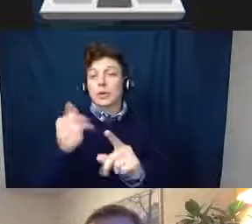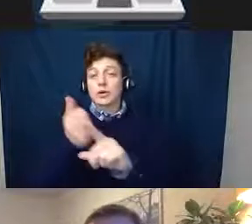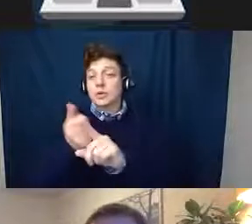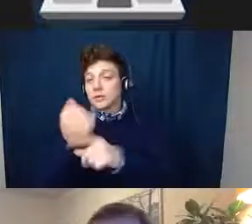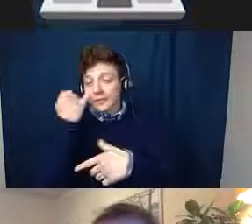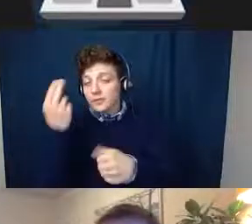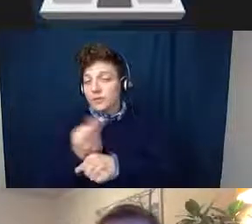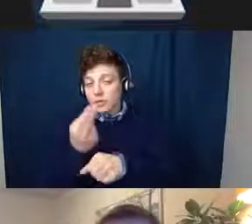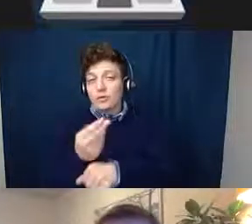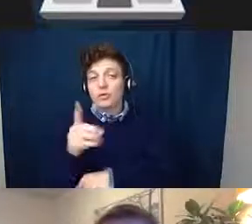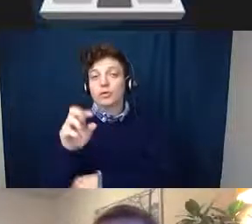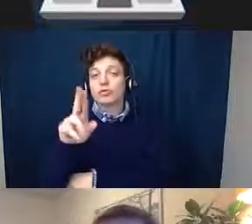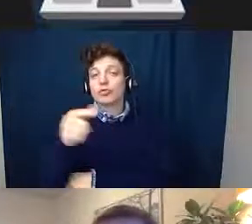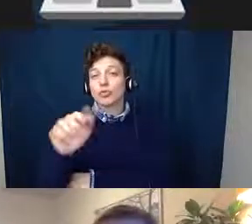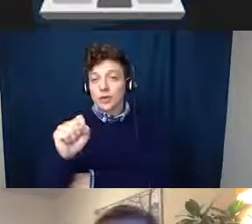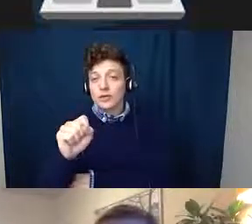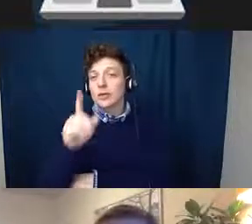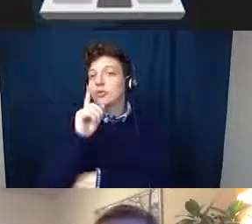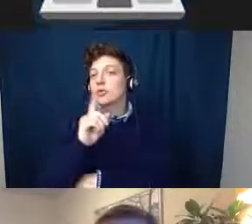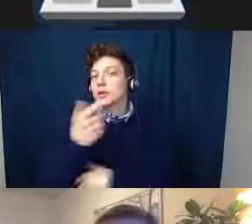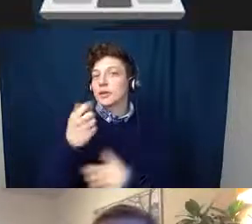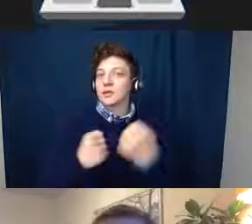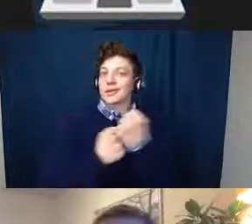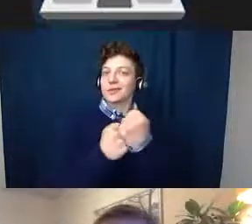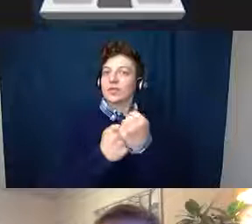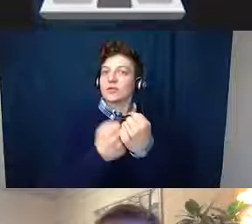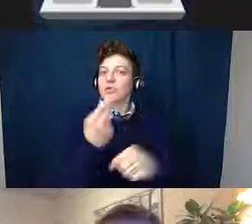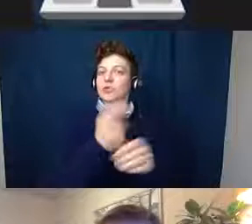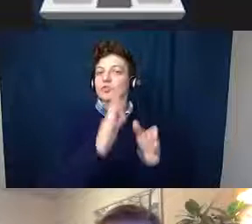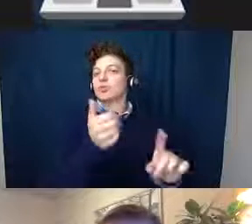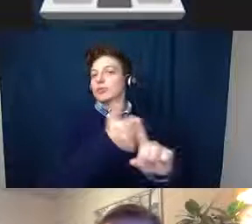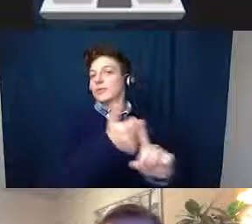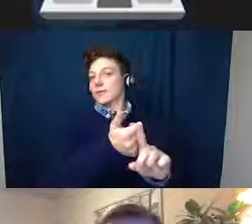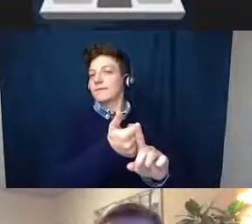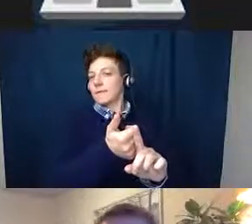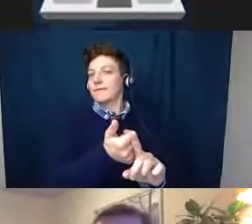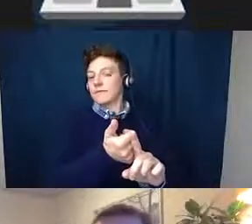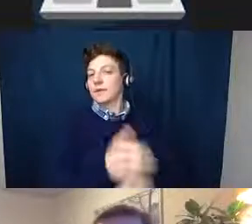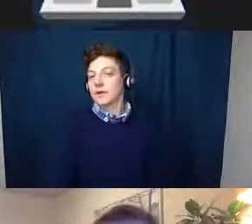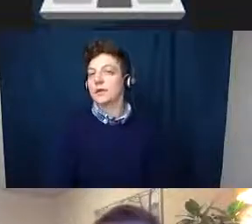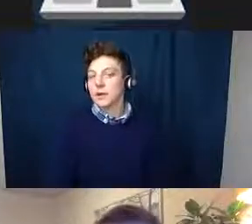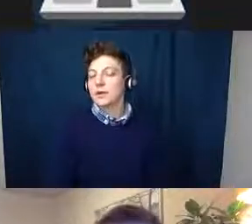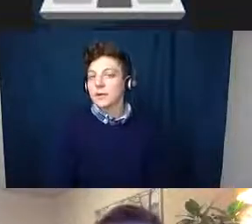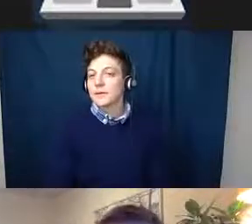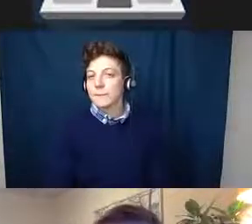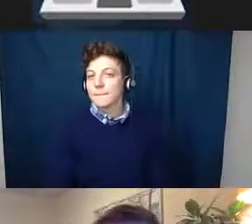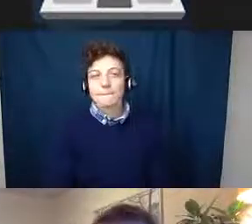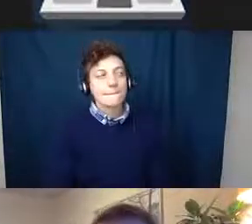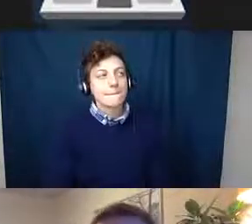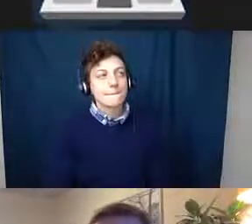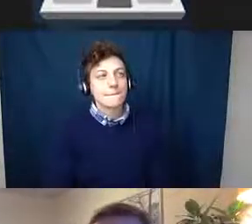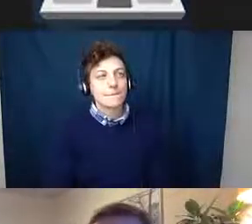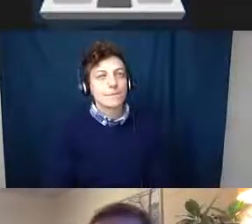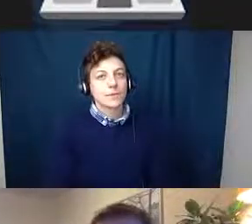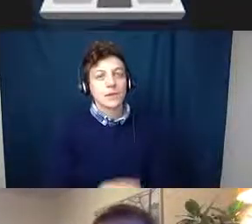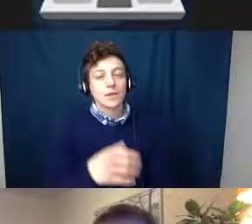been sponsored by drug users themselves, and has been really, drug users